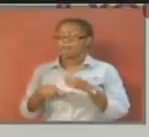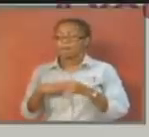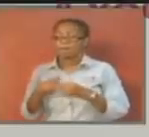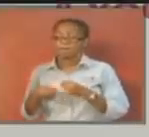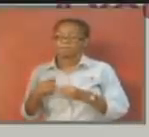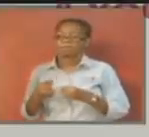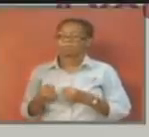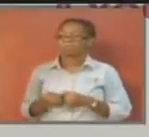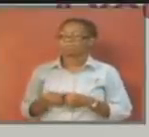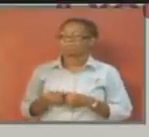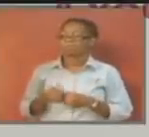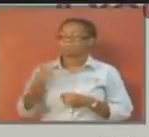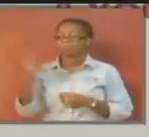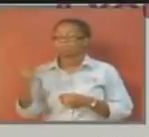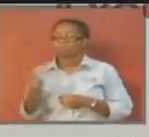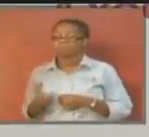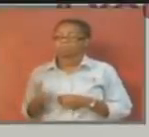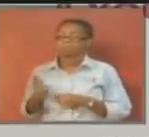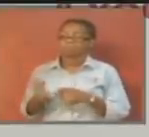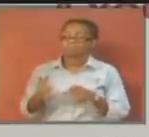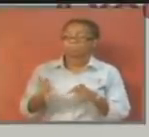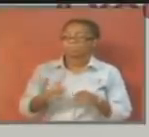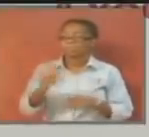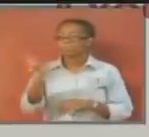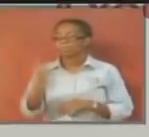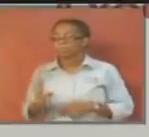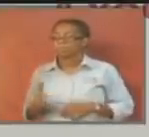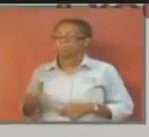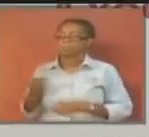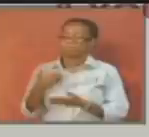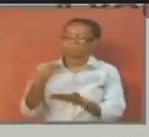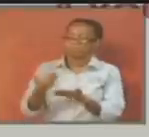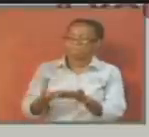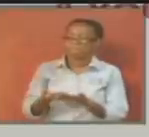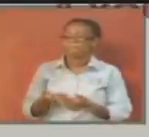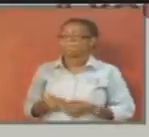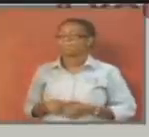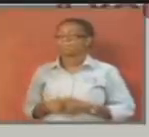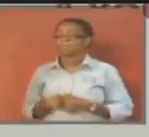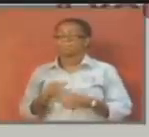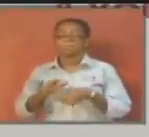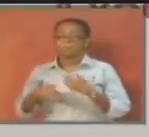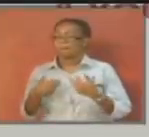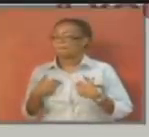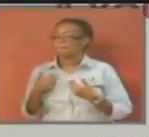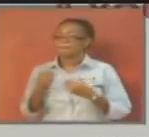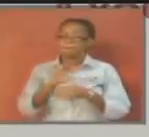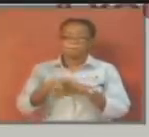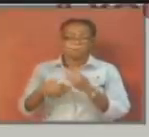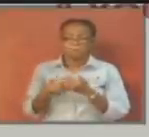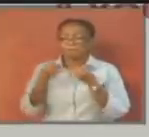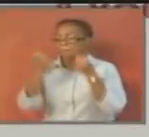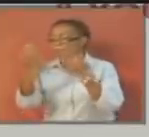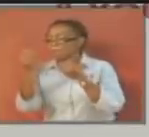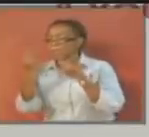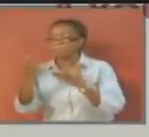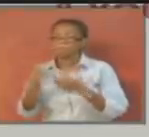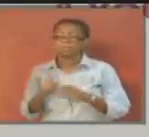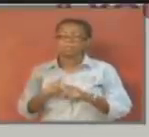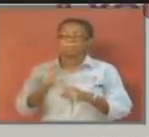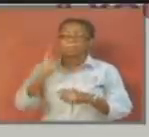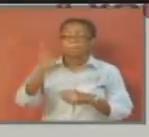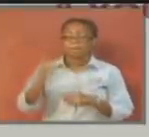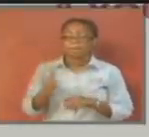on in terms of our analysis from Dr. Hines, but I'll ask him to have a look at it, and we will get that information to you as